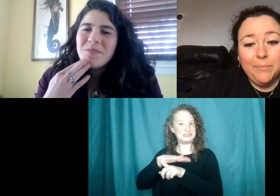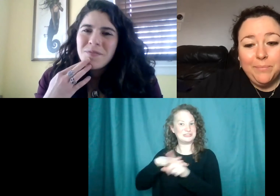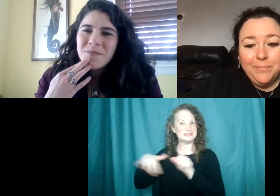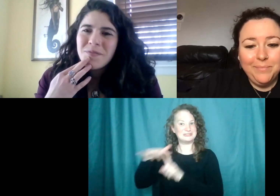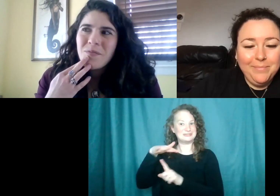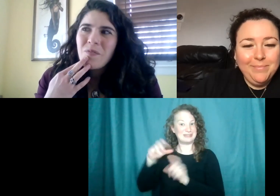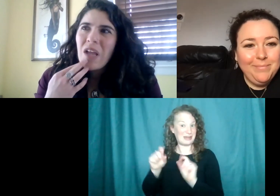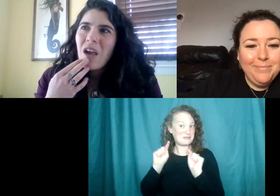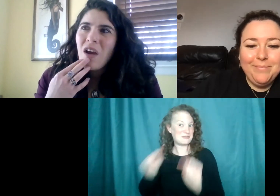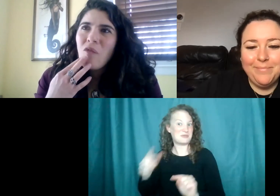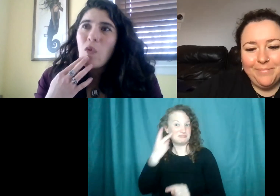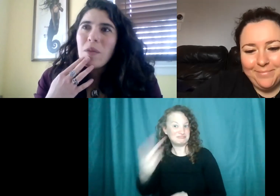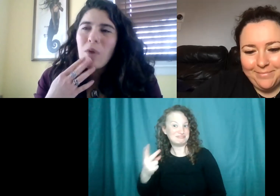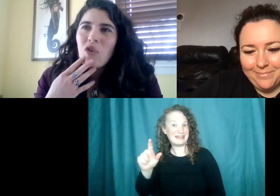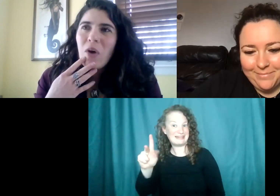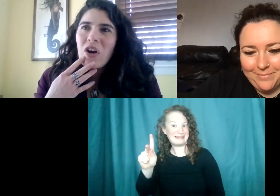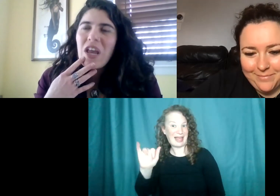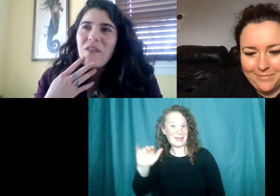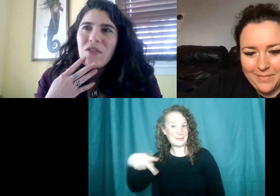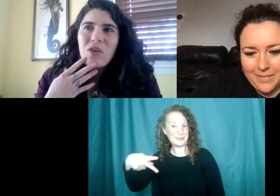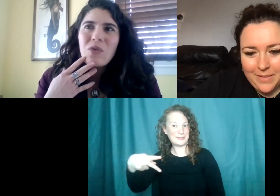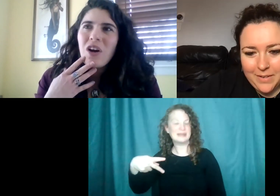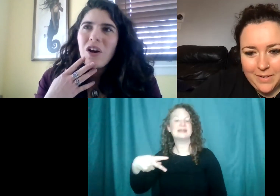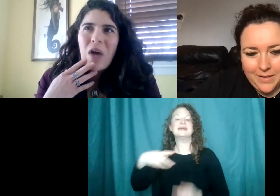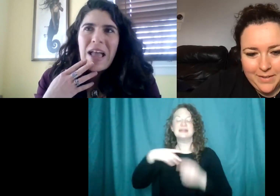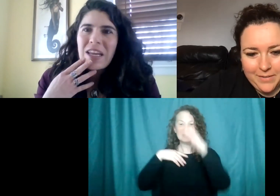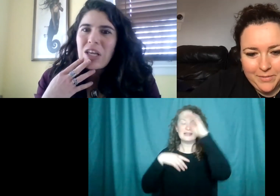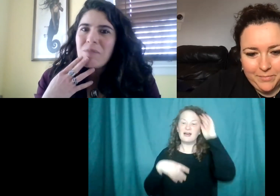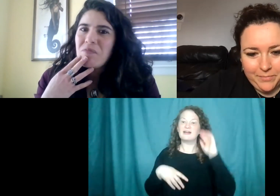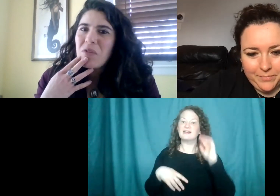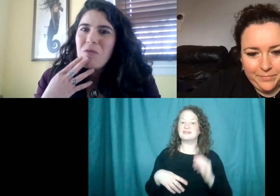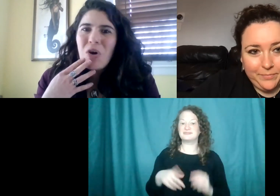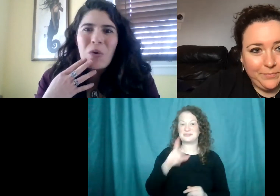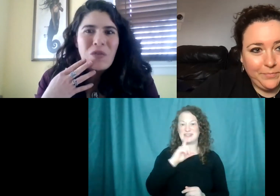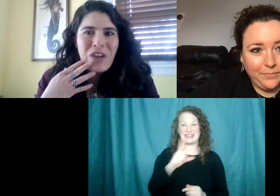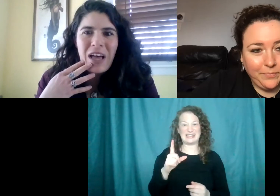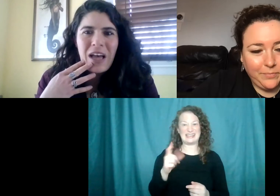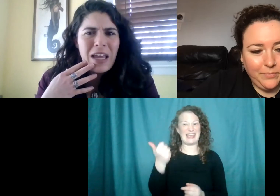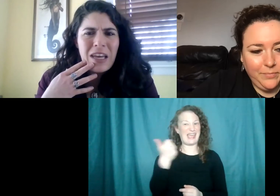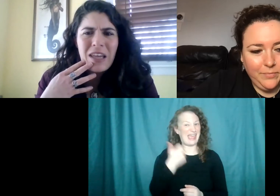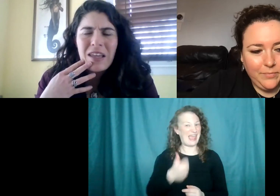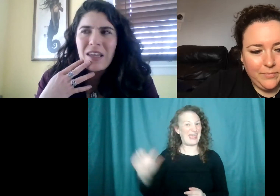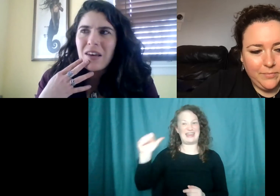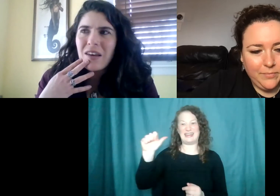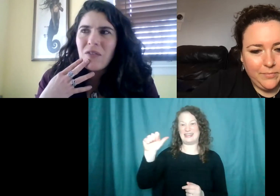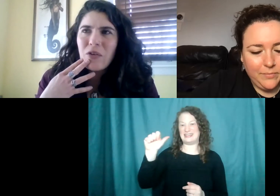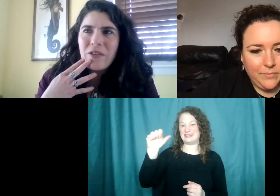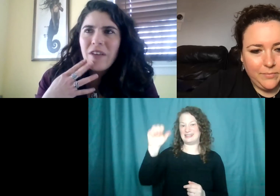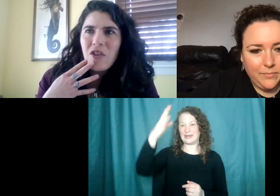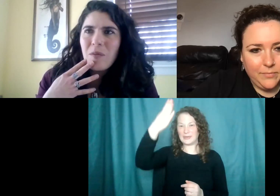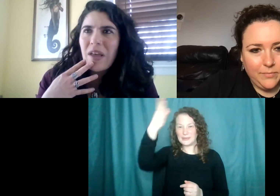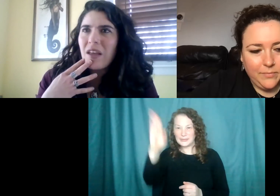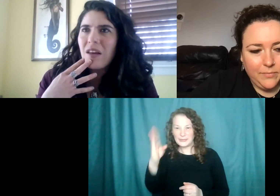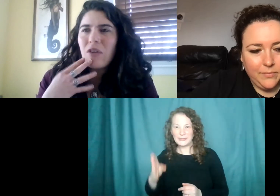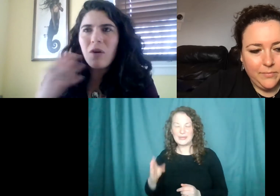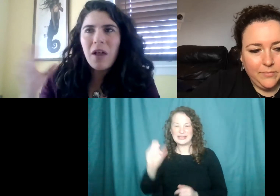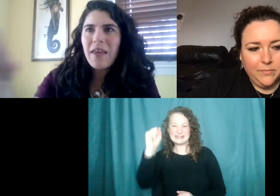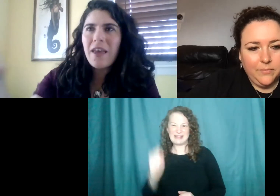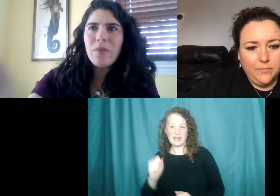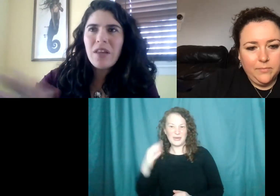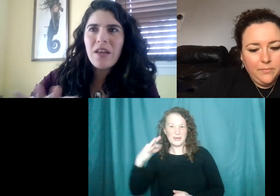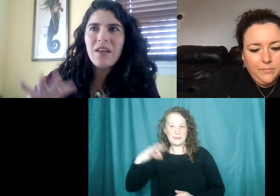kelp? For the most part, if you go any coastline if you're in southern Maine, if you